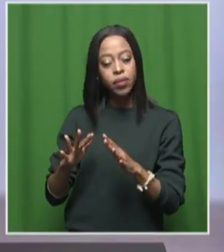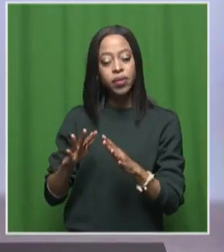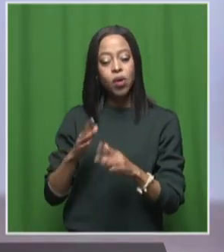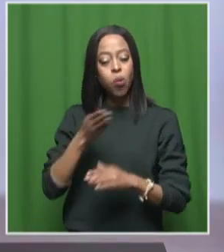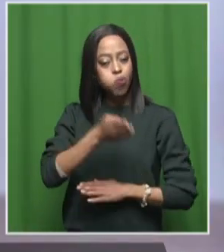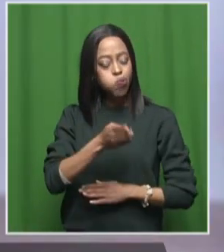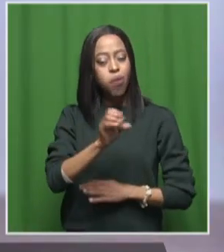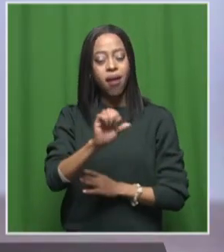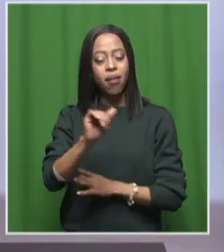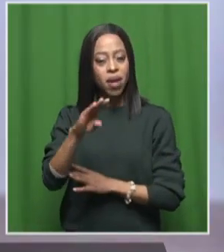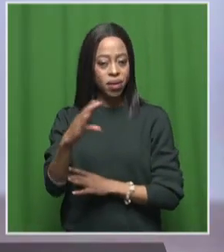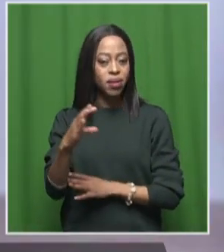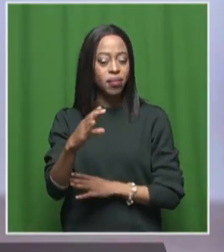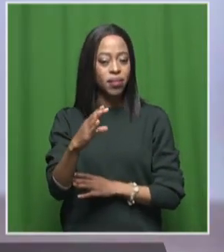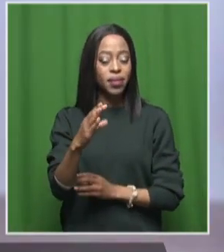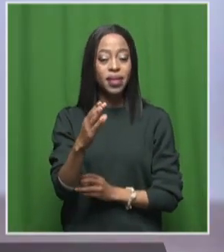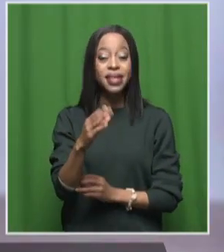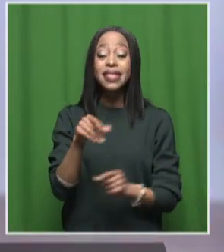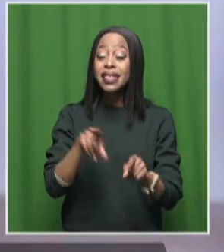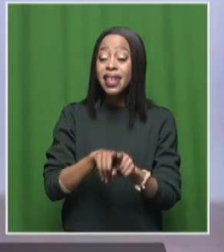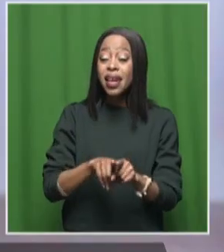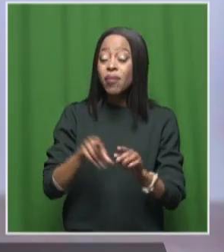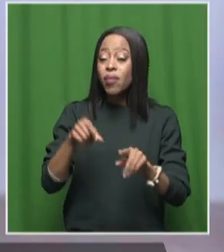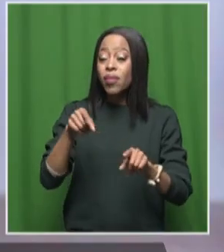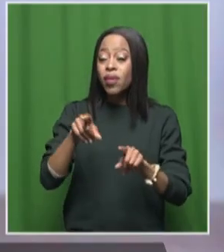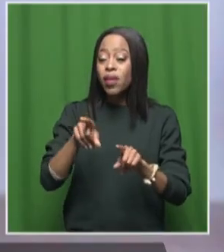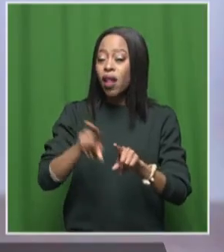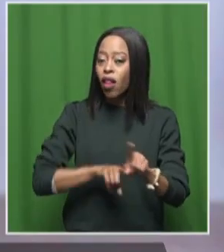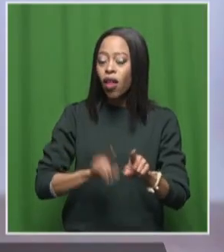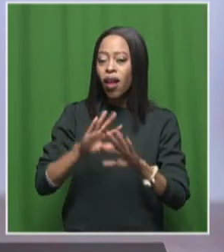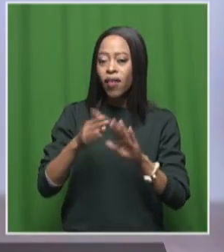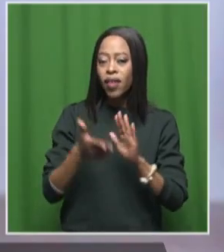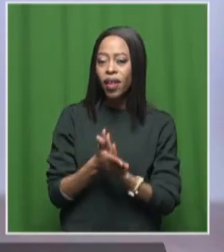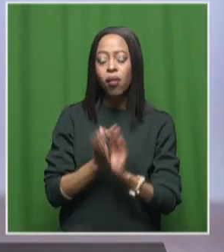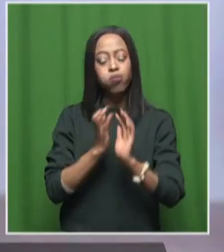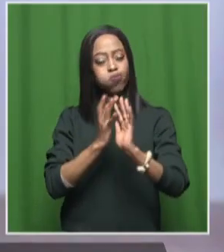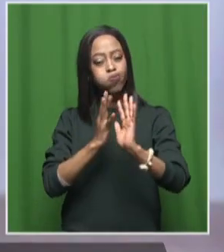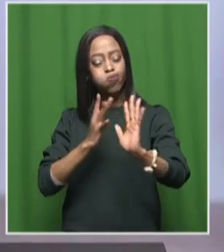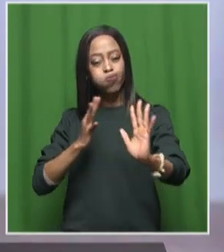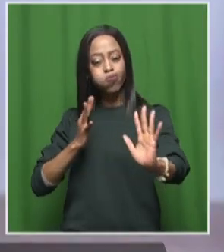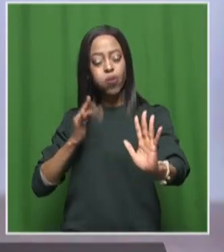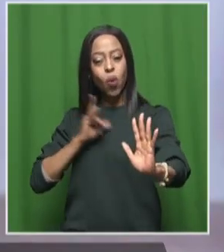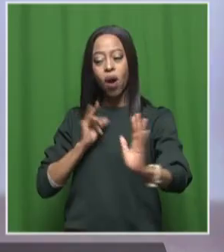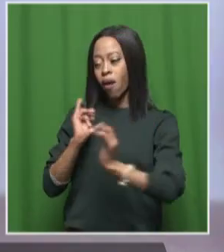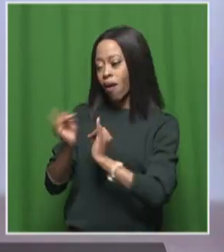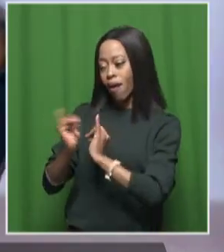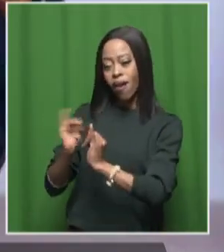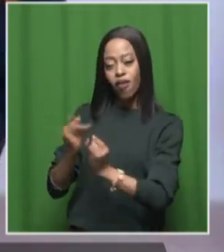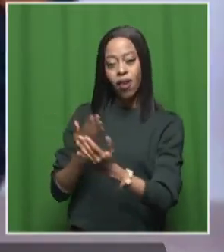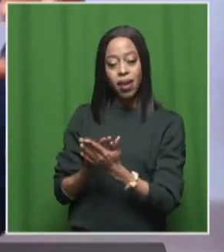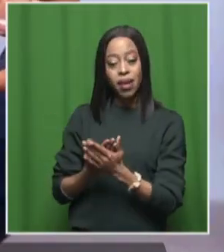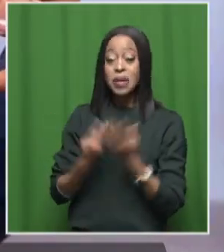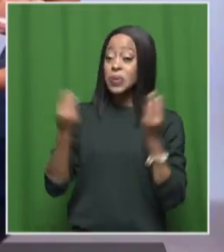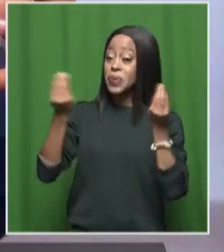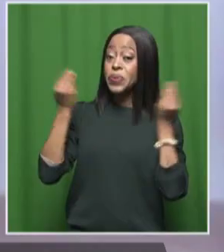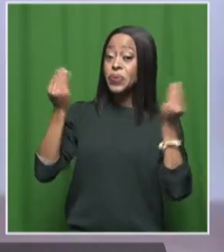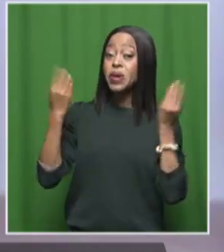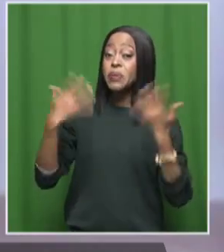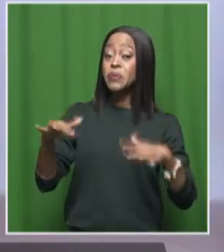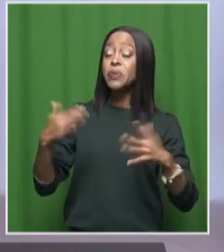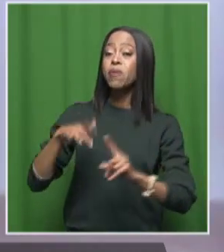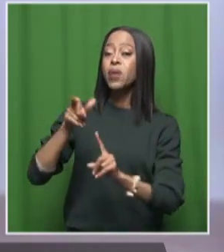here. And even when they lost everything, you used to queue for auditions. You can imagine one of the well-known actors in the country who used to brace our TV